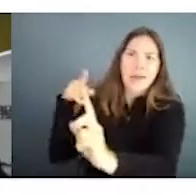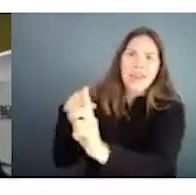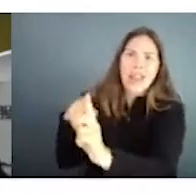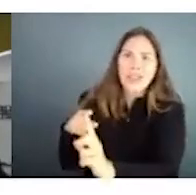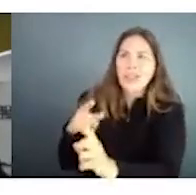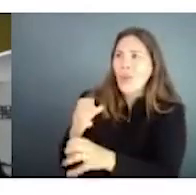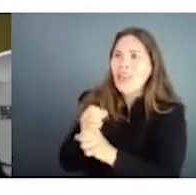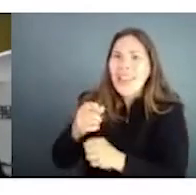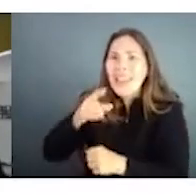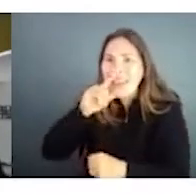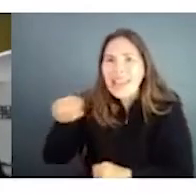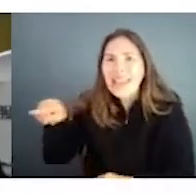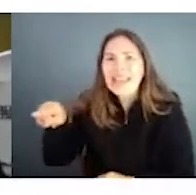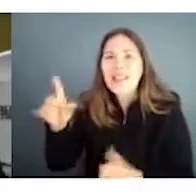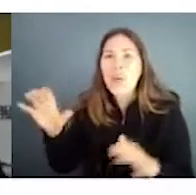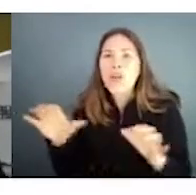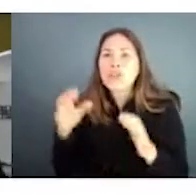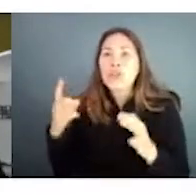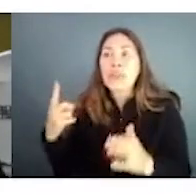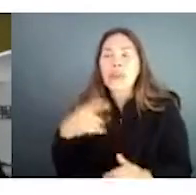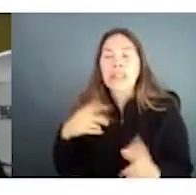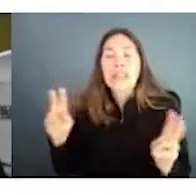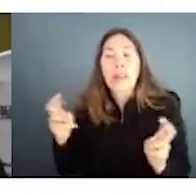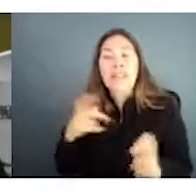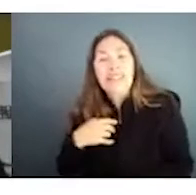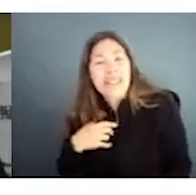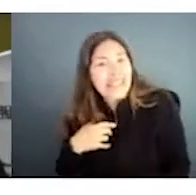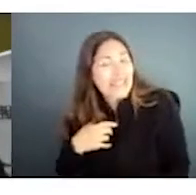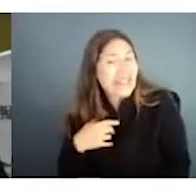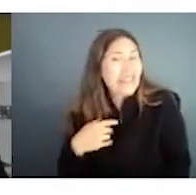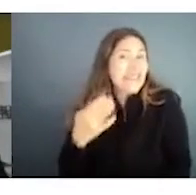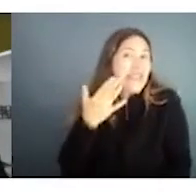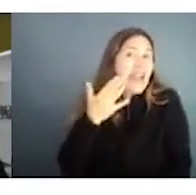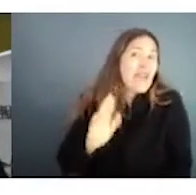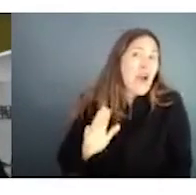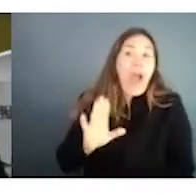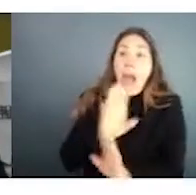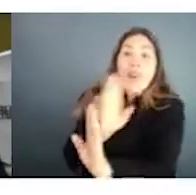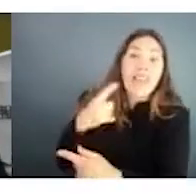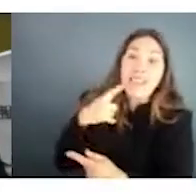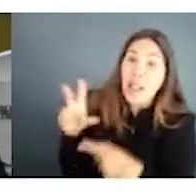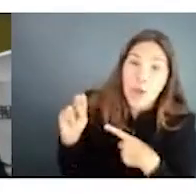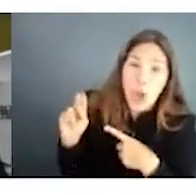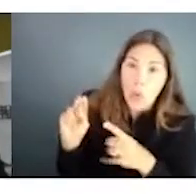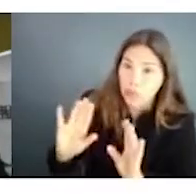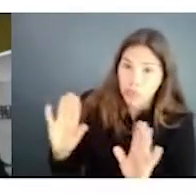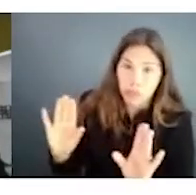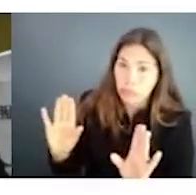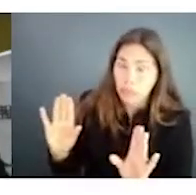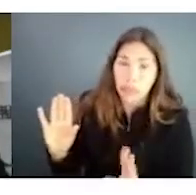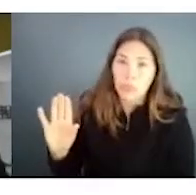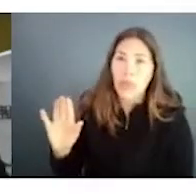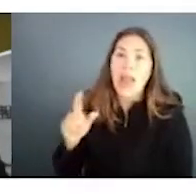do very controversial topics. I would never tell a kid no. I would certainly maybe